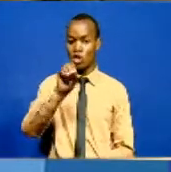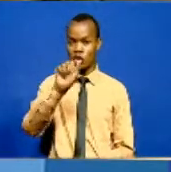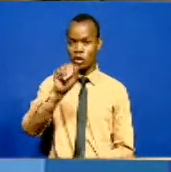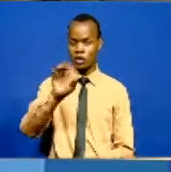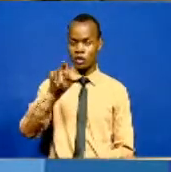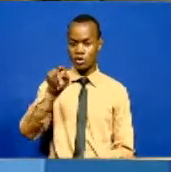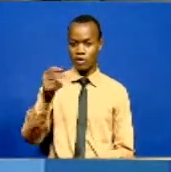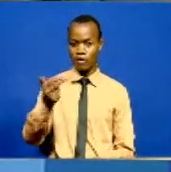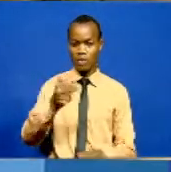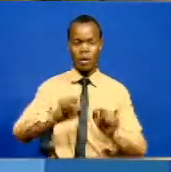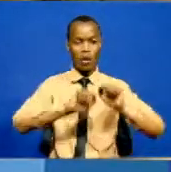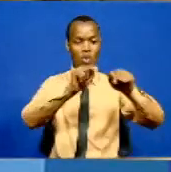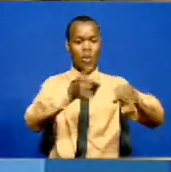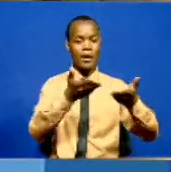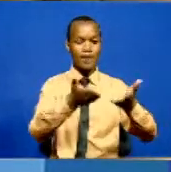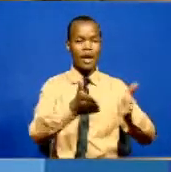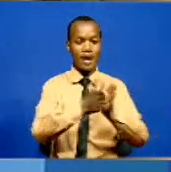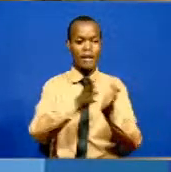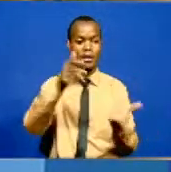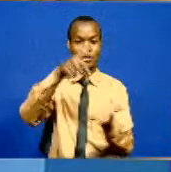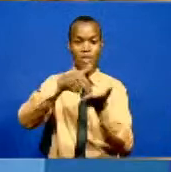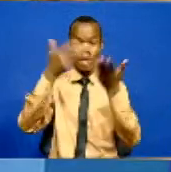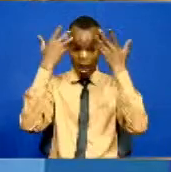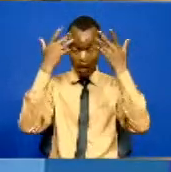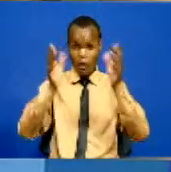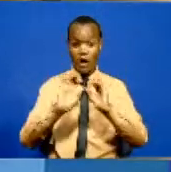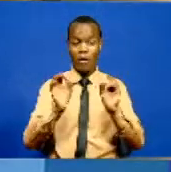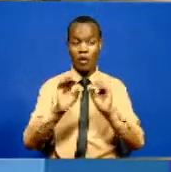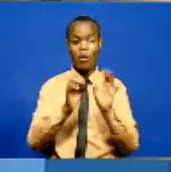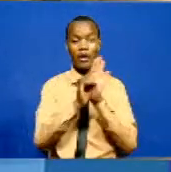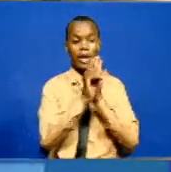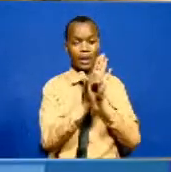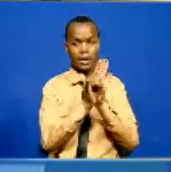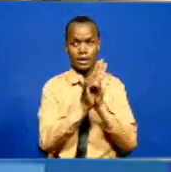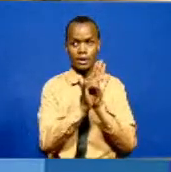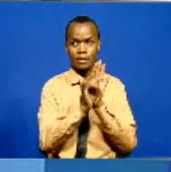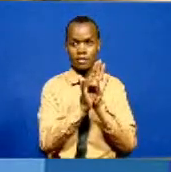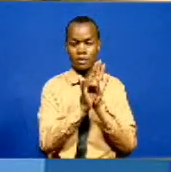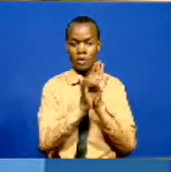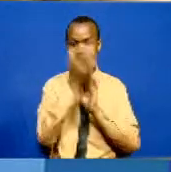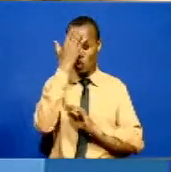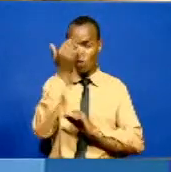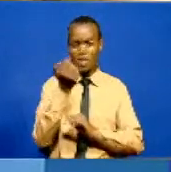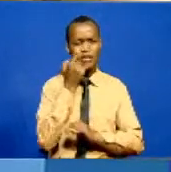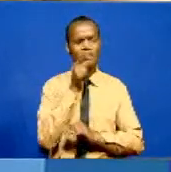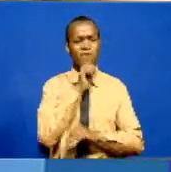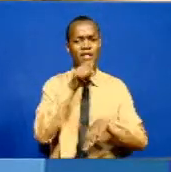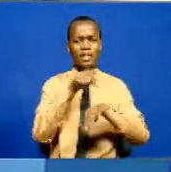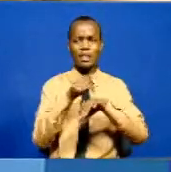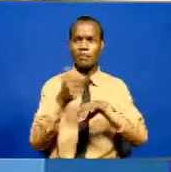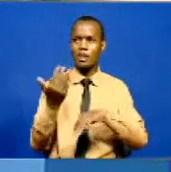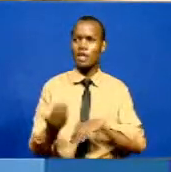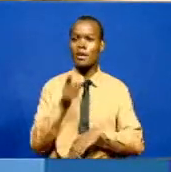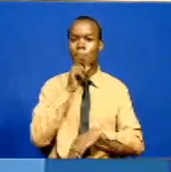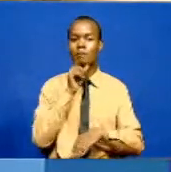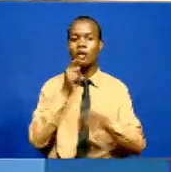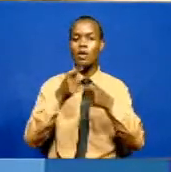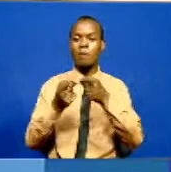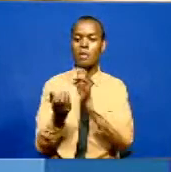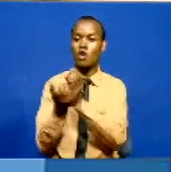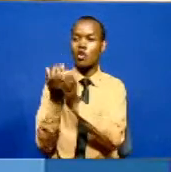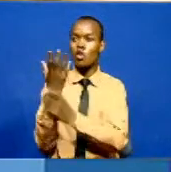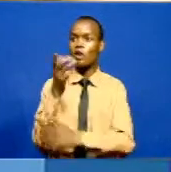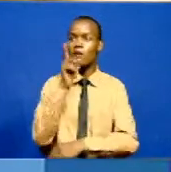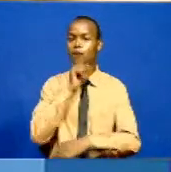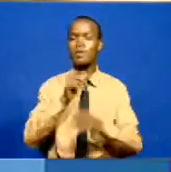there and stood before him. They did not know him, because they saw him when he was a very young boy. He had now grown. He had